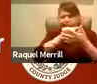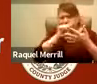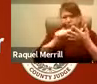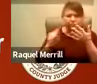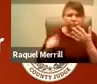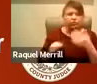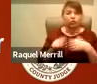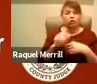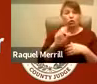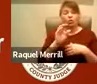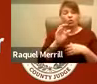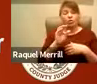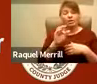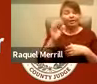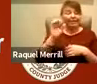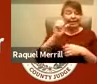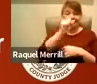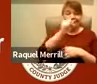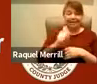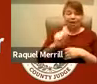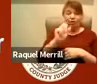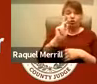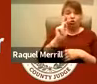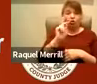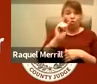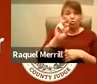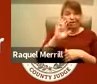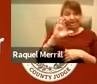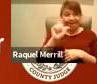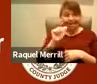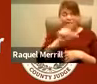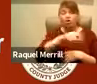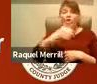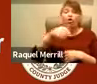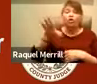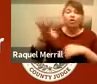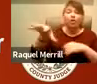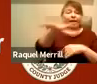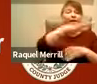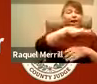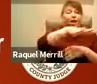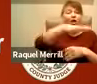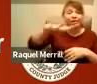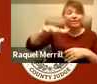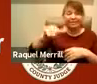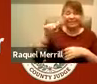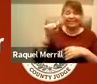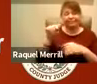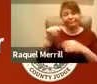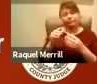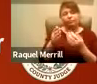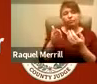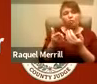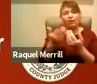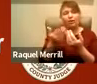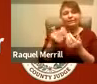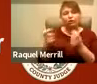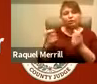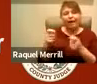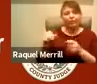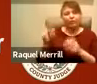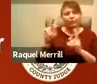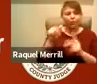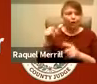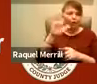what South Korea and other areas have done, obviously these countries, it's easier to manage people because they're used to